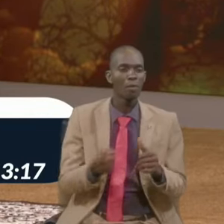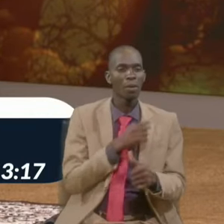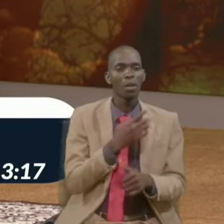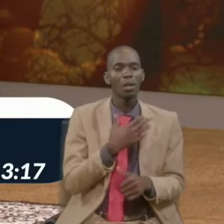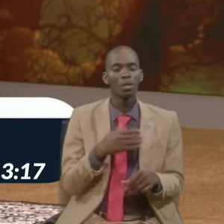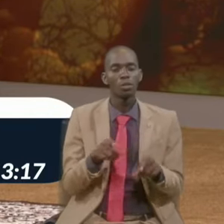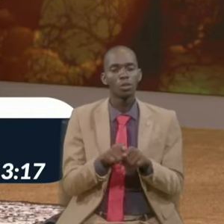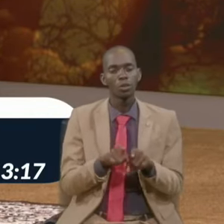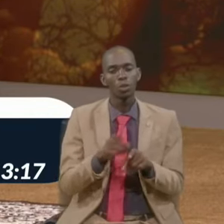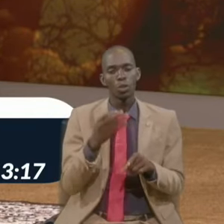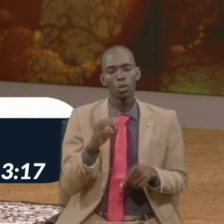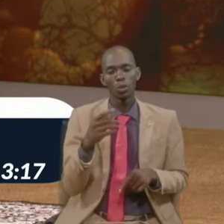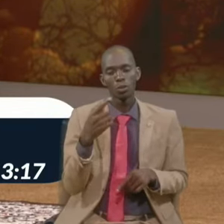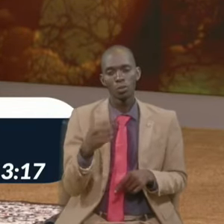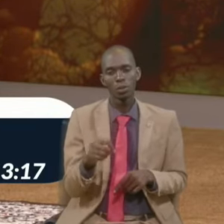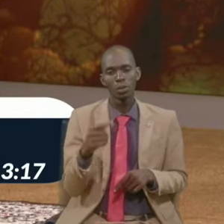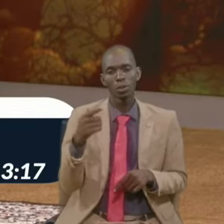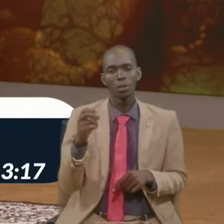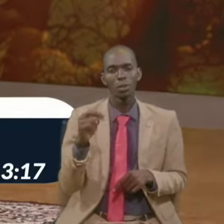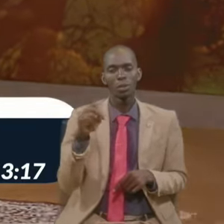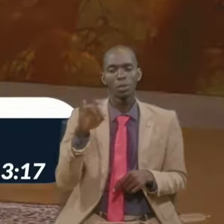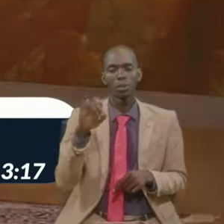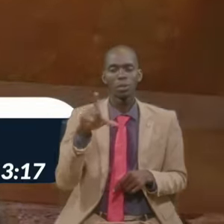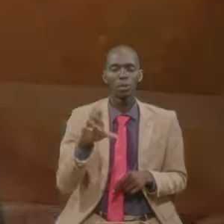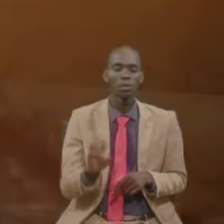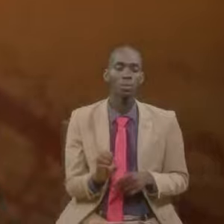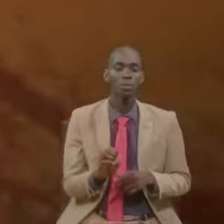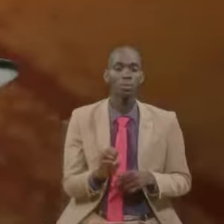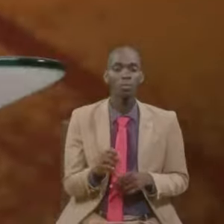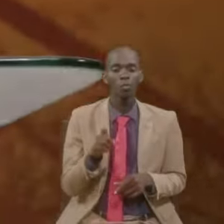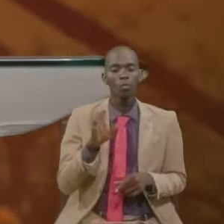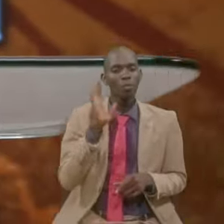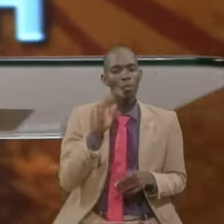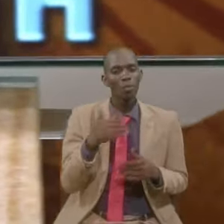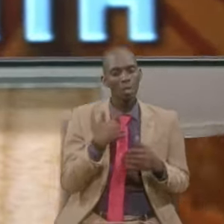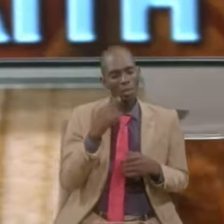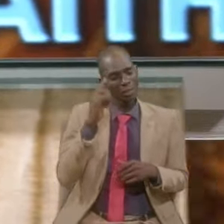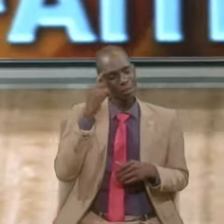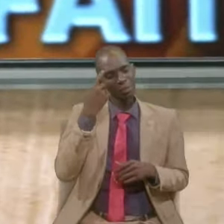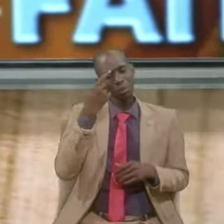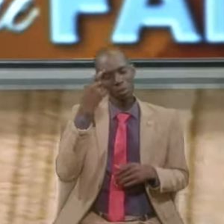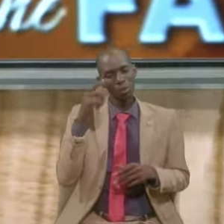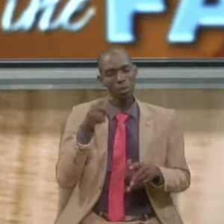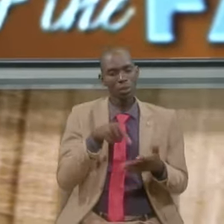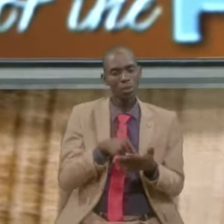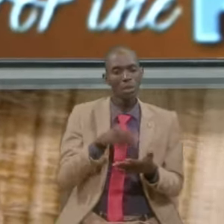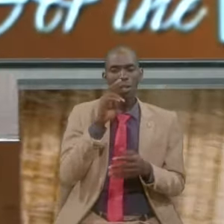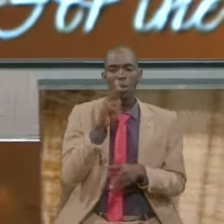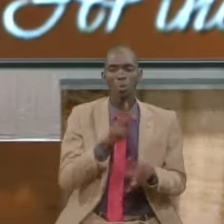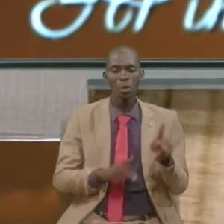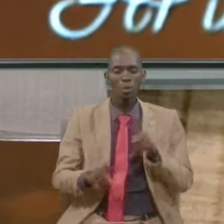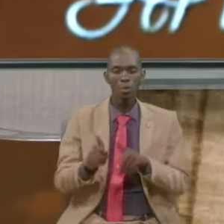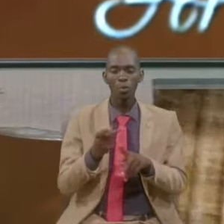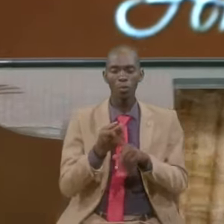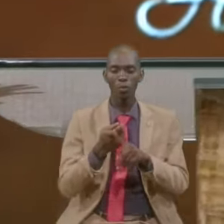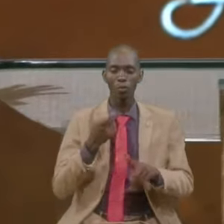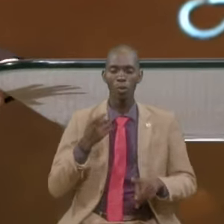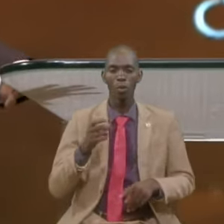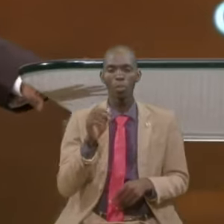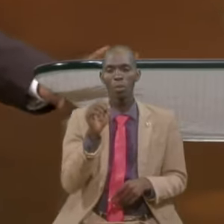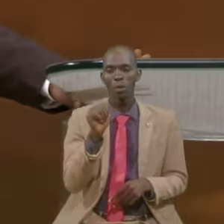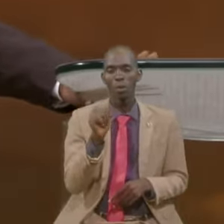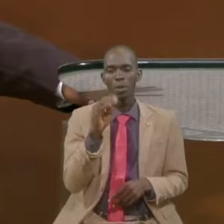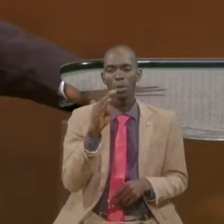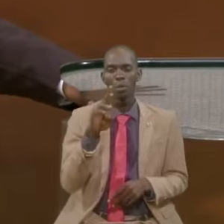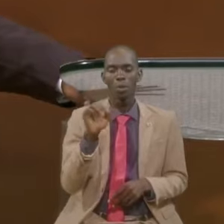the Gentile. You would have thought, because these are the descendants of Abraham, that God will support